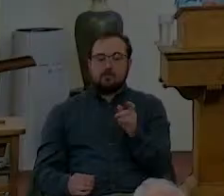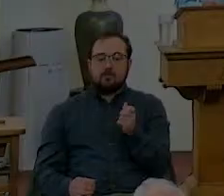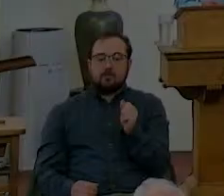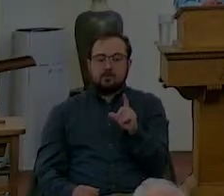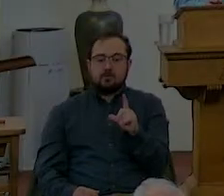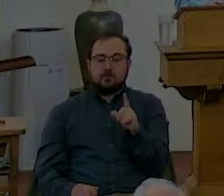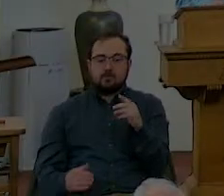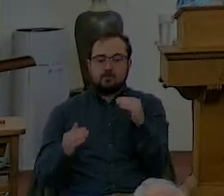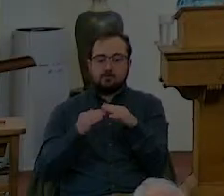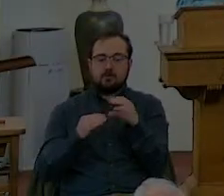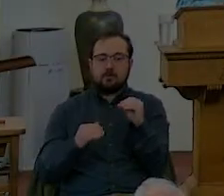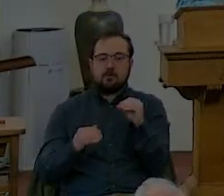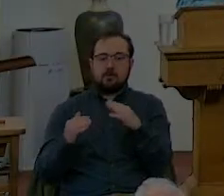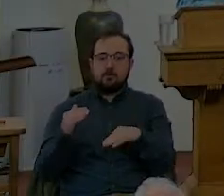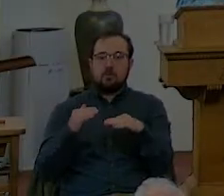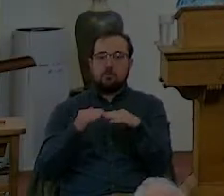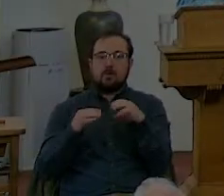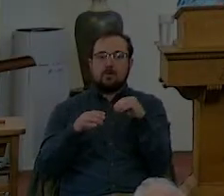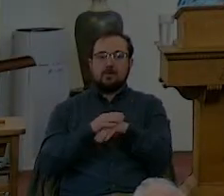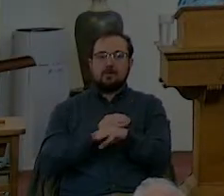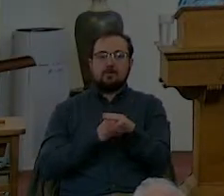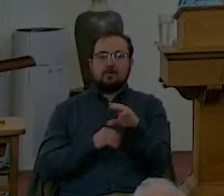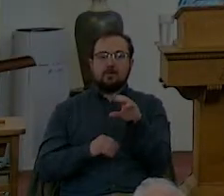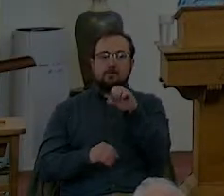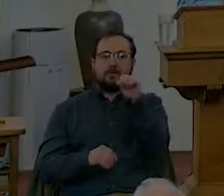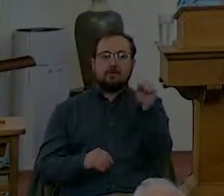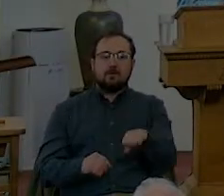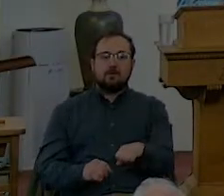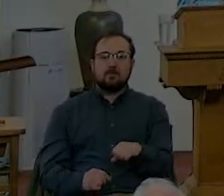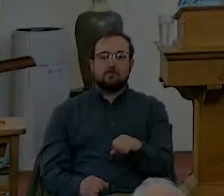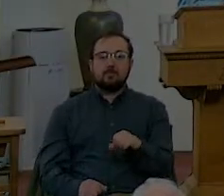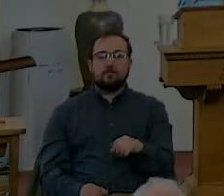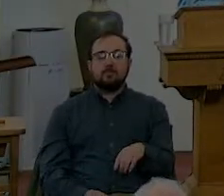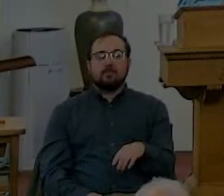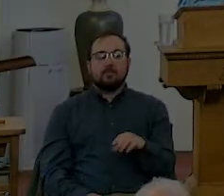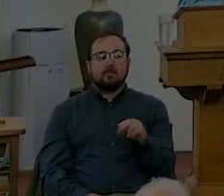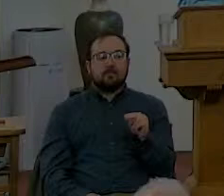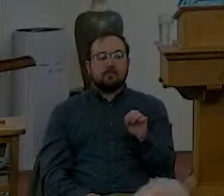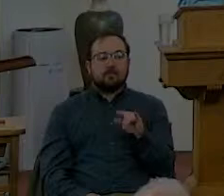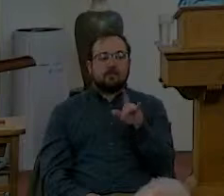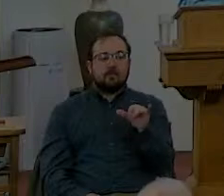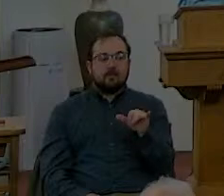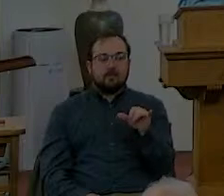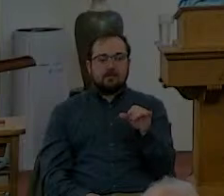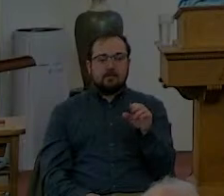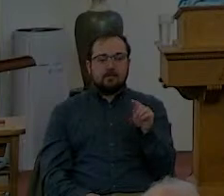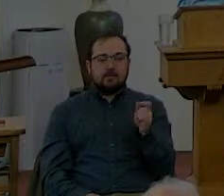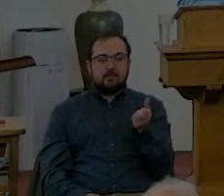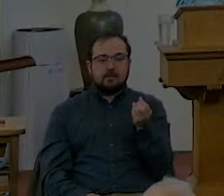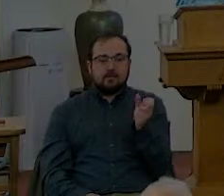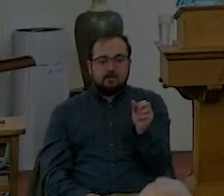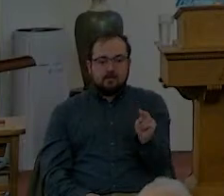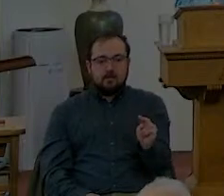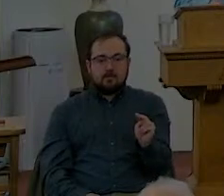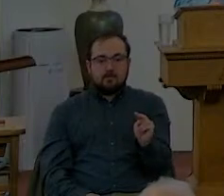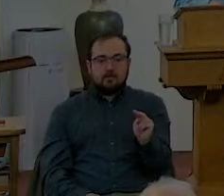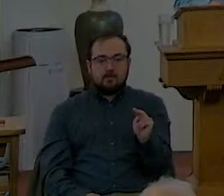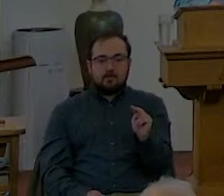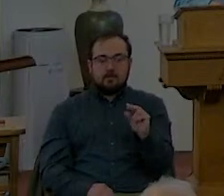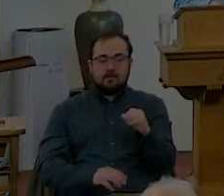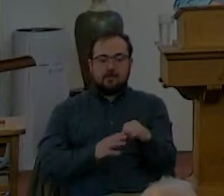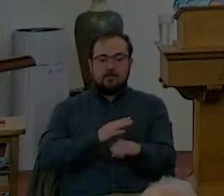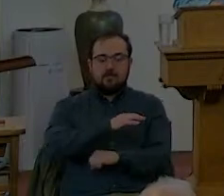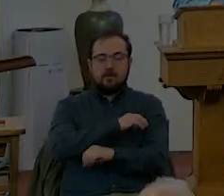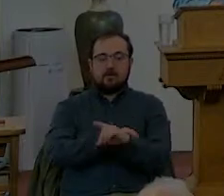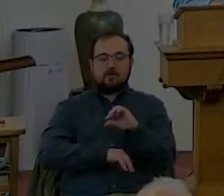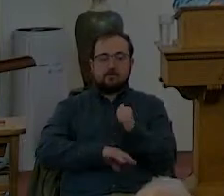Salem. Motivated by their courage and leadership, the Nellie Thompson Dorothy Patch Scholarship Fund was established